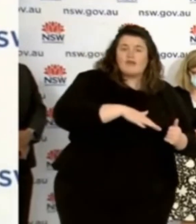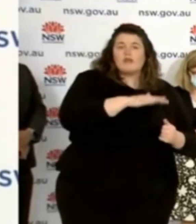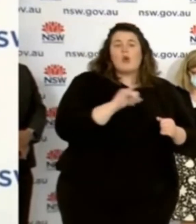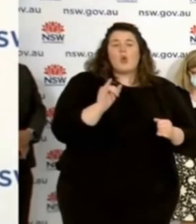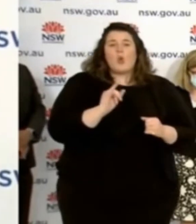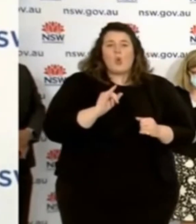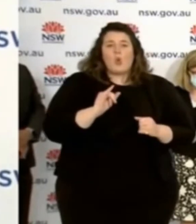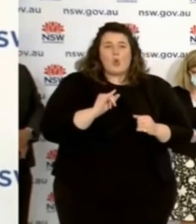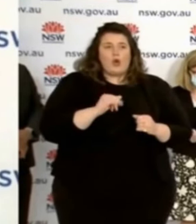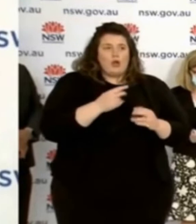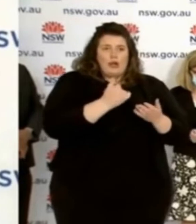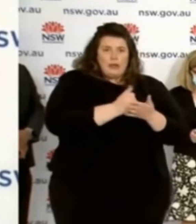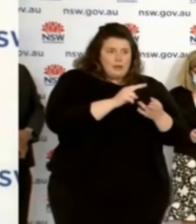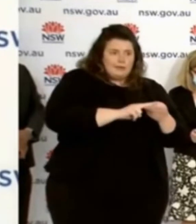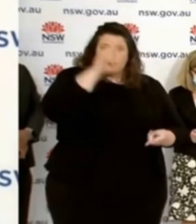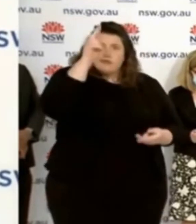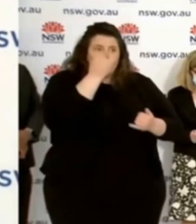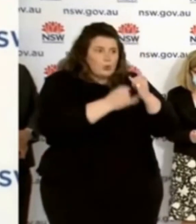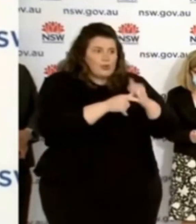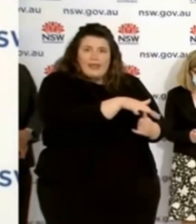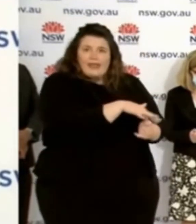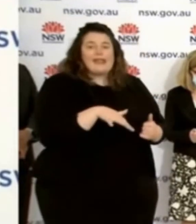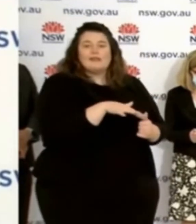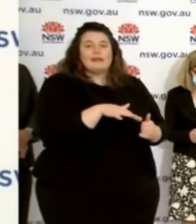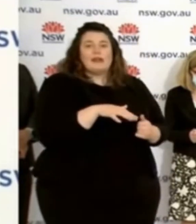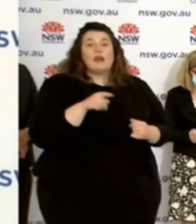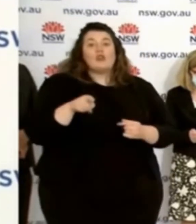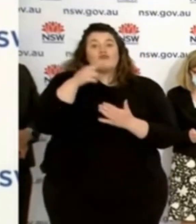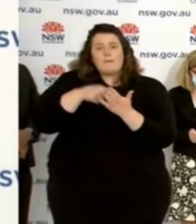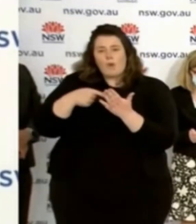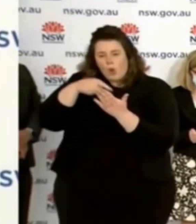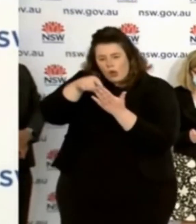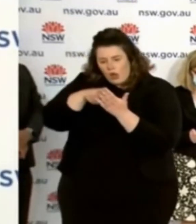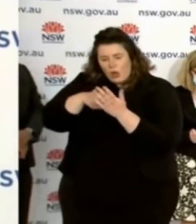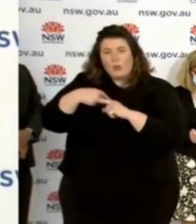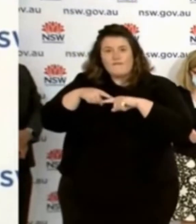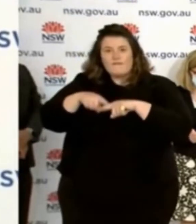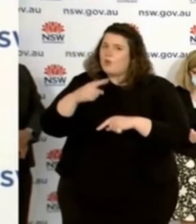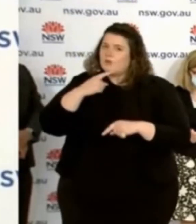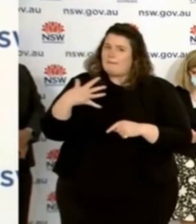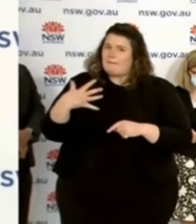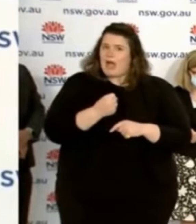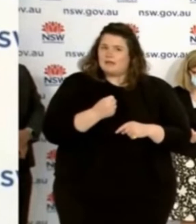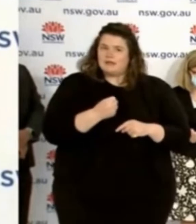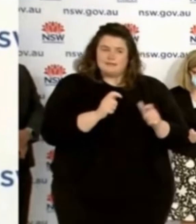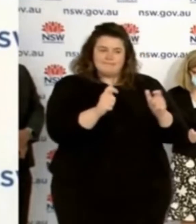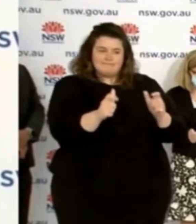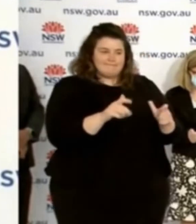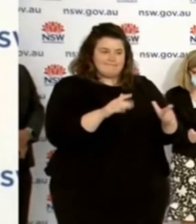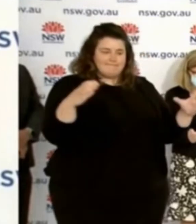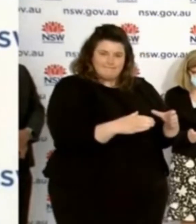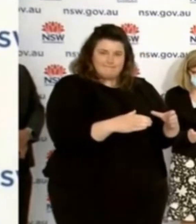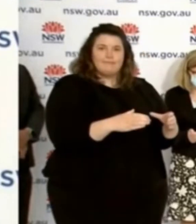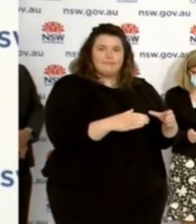surge or an outbreak, the Doherty report says you have to restrict movement in those communities. It doesn't mean you can't still go and do the things you want to